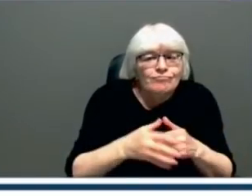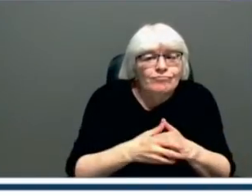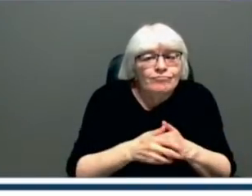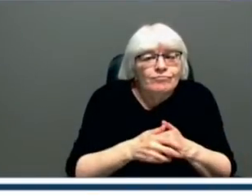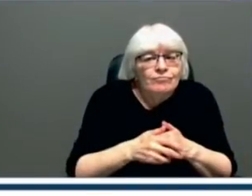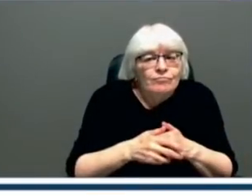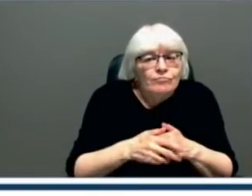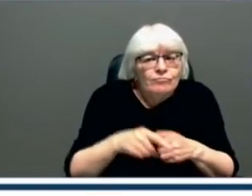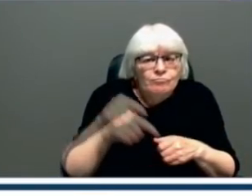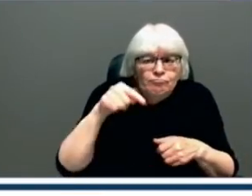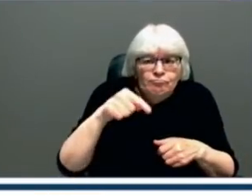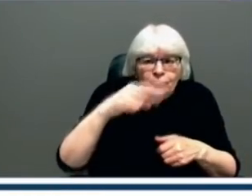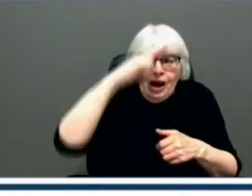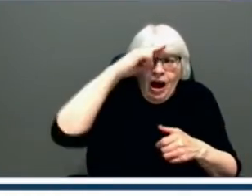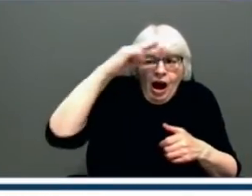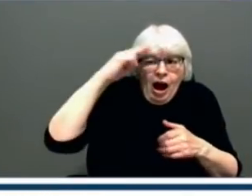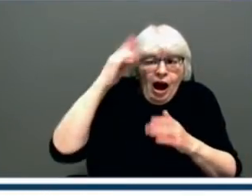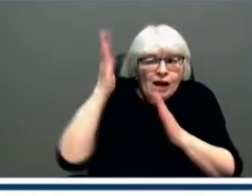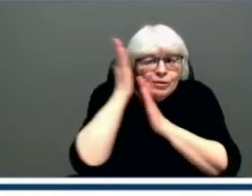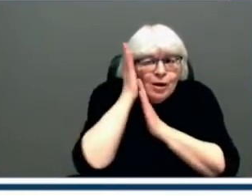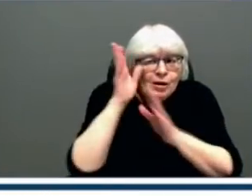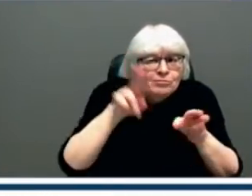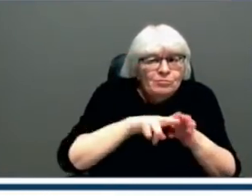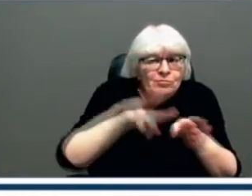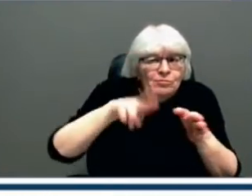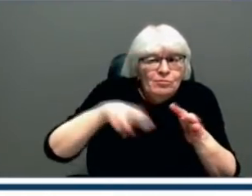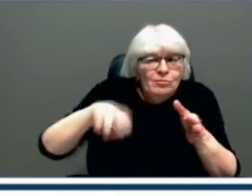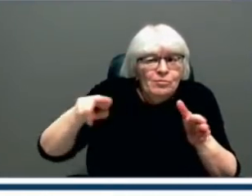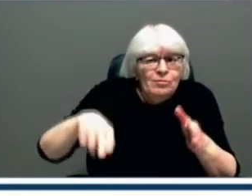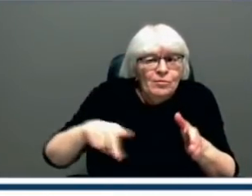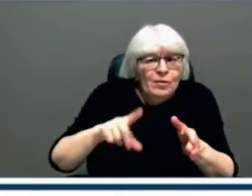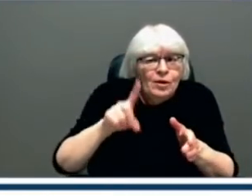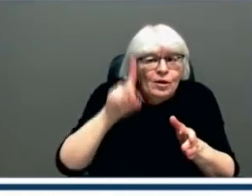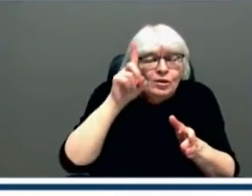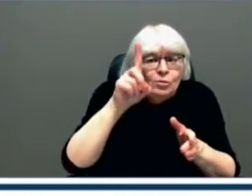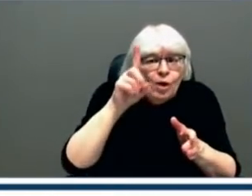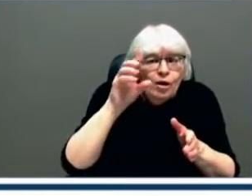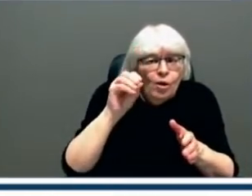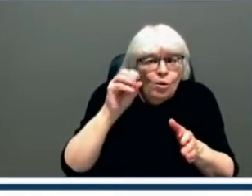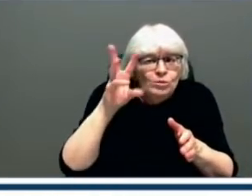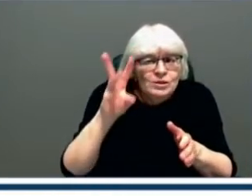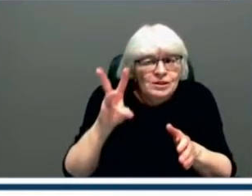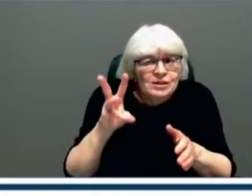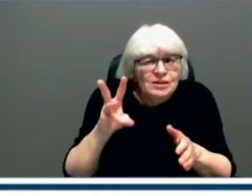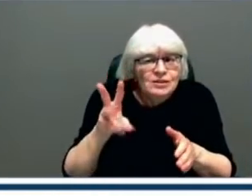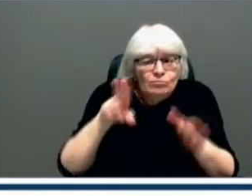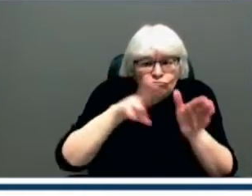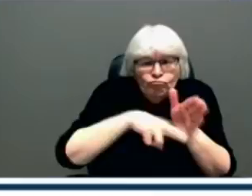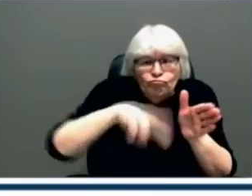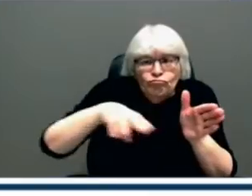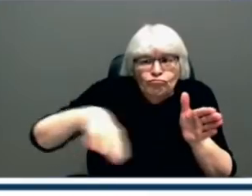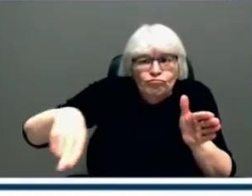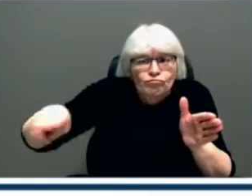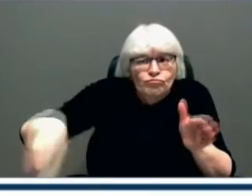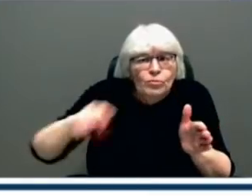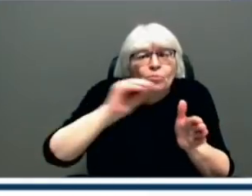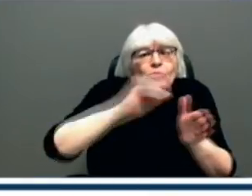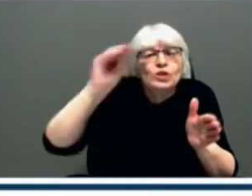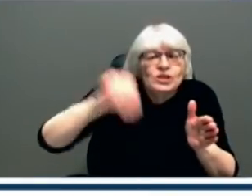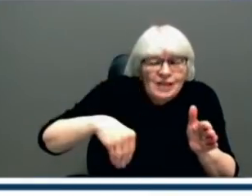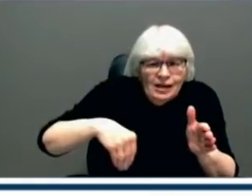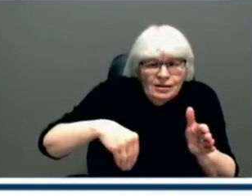Scotia were at 106% capacity as a result of hospitalizations due to